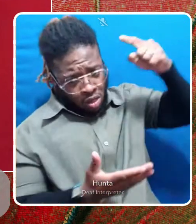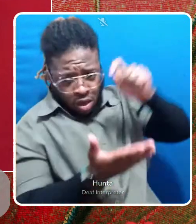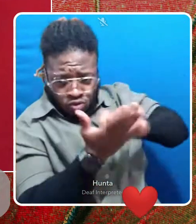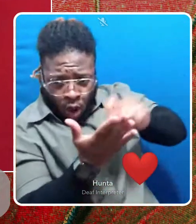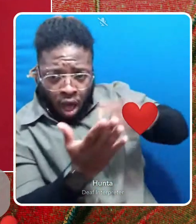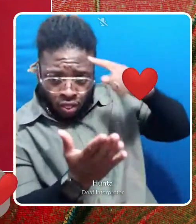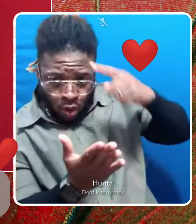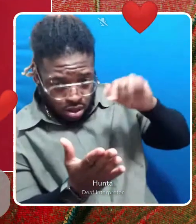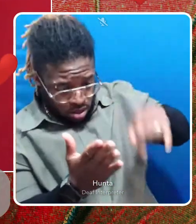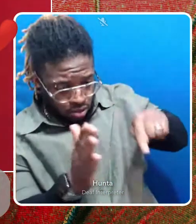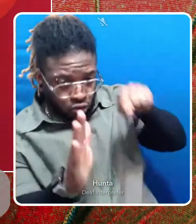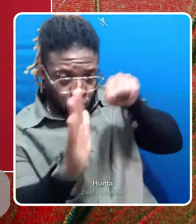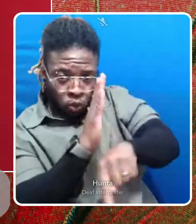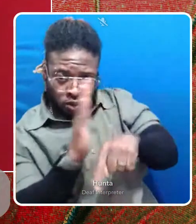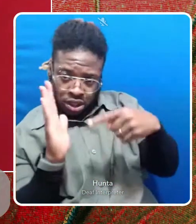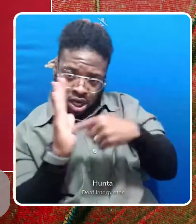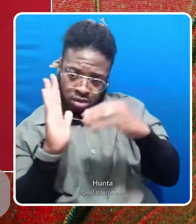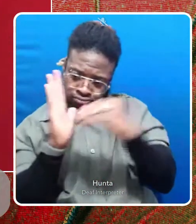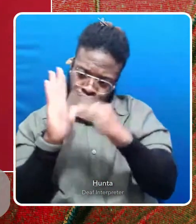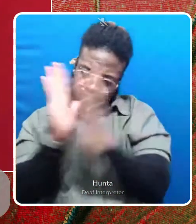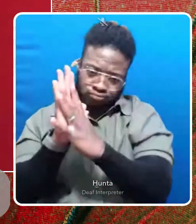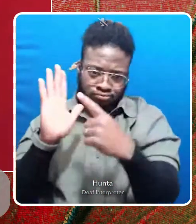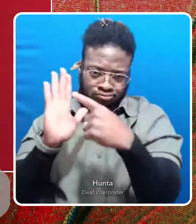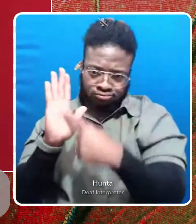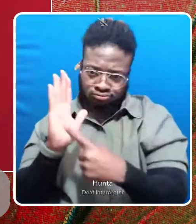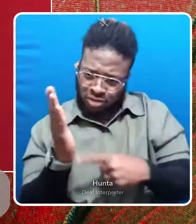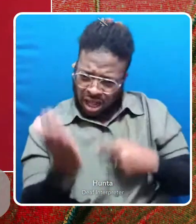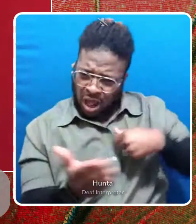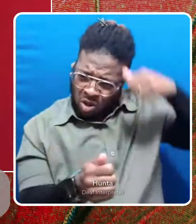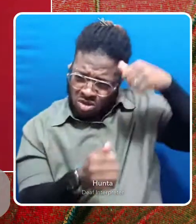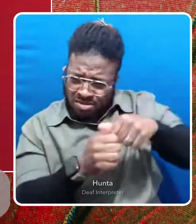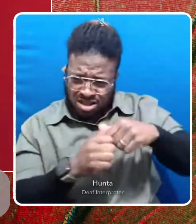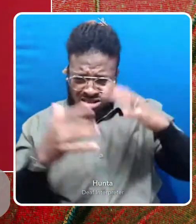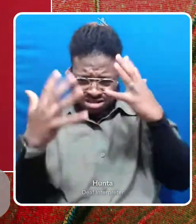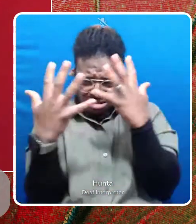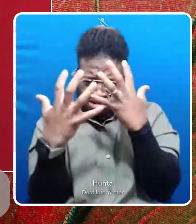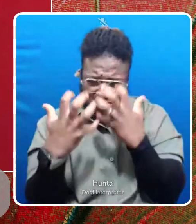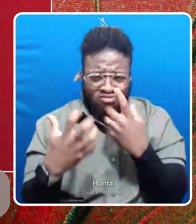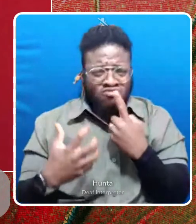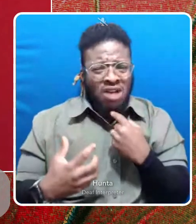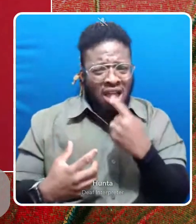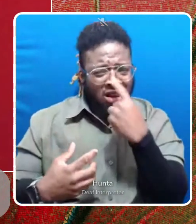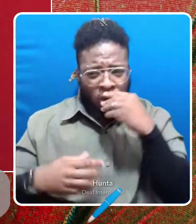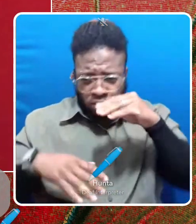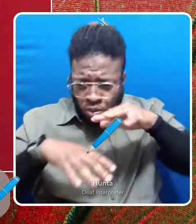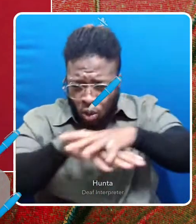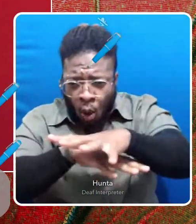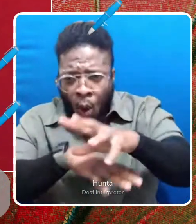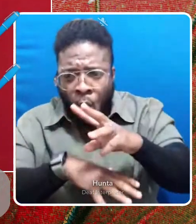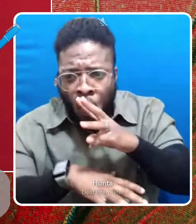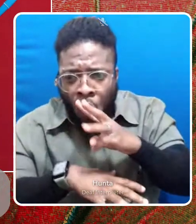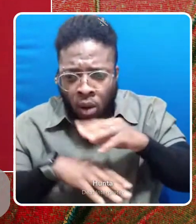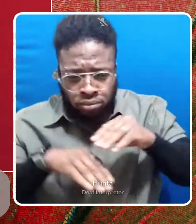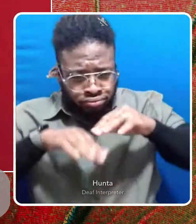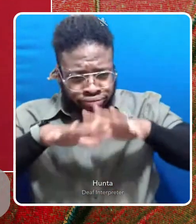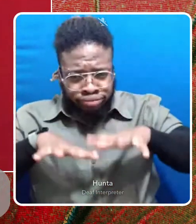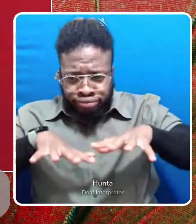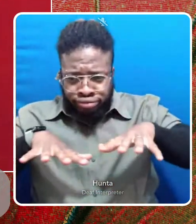remember the splashes of dark red hitting the water after the blade divided me. I remember the water I was sitting